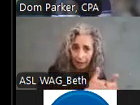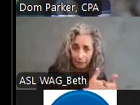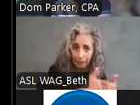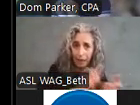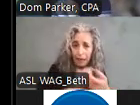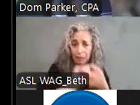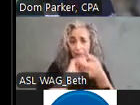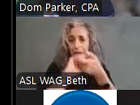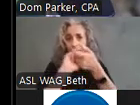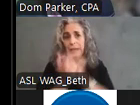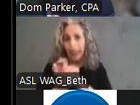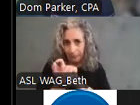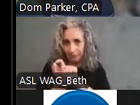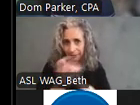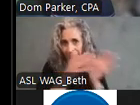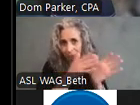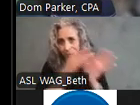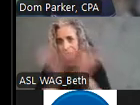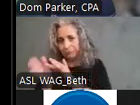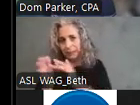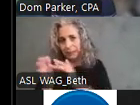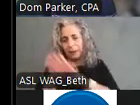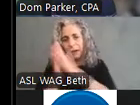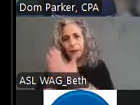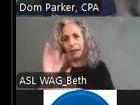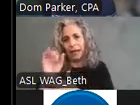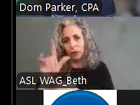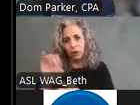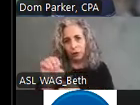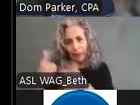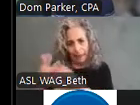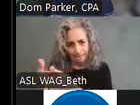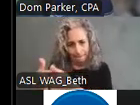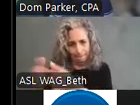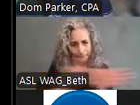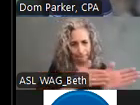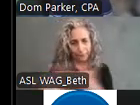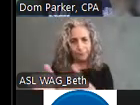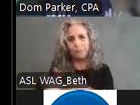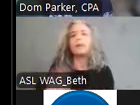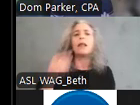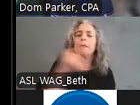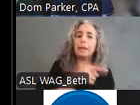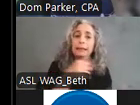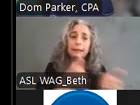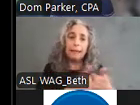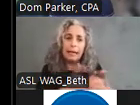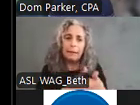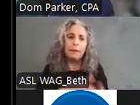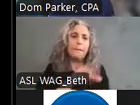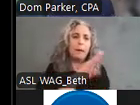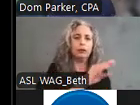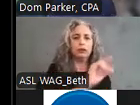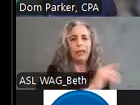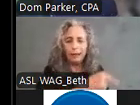adapt into a console game. So the strengths of Baldur's Gate is, again, the intensive